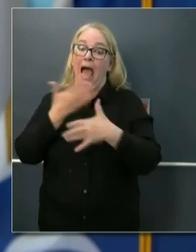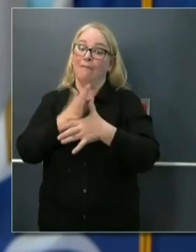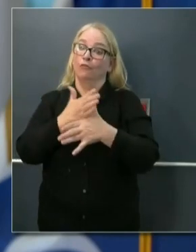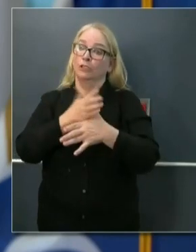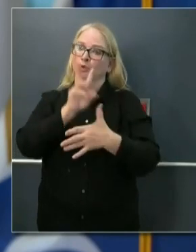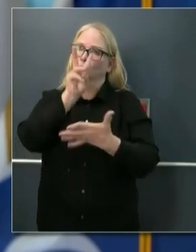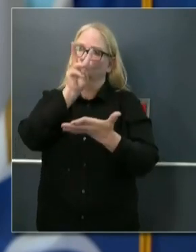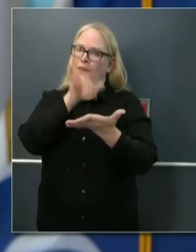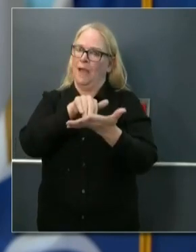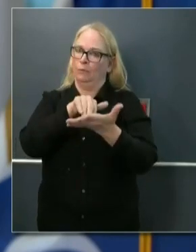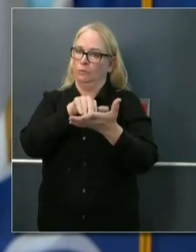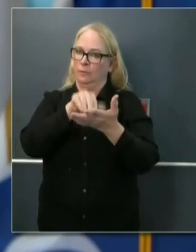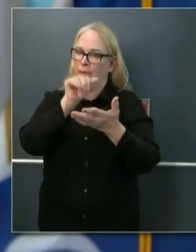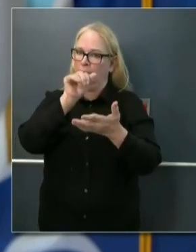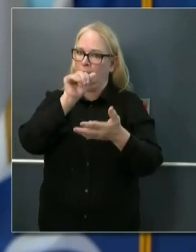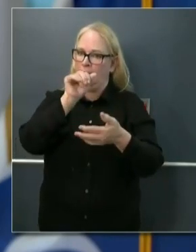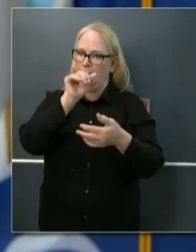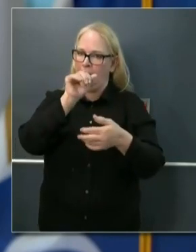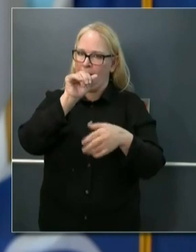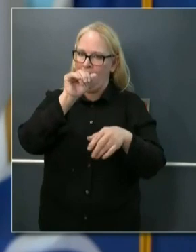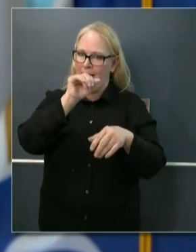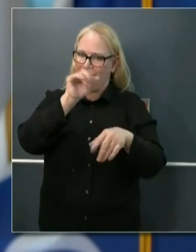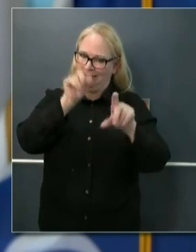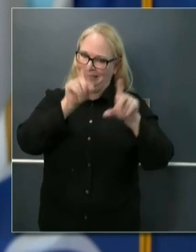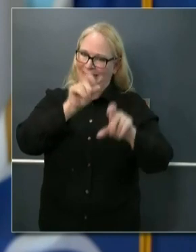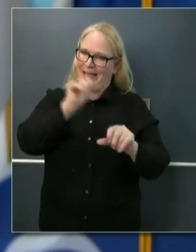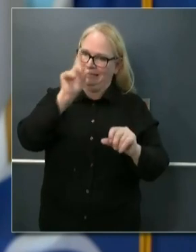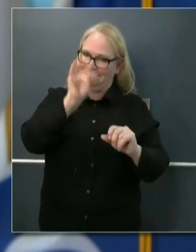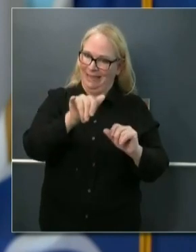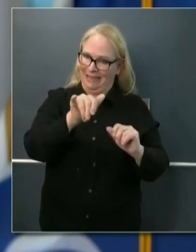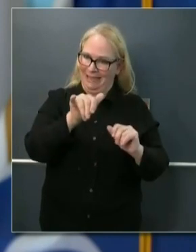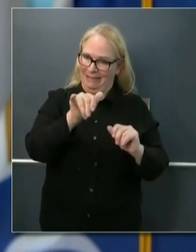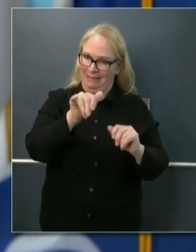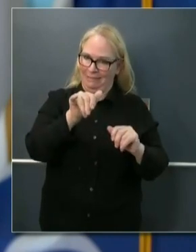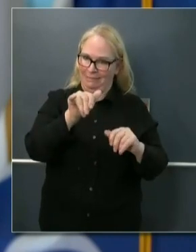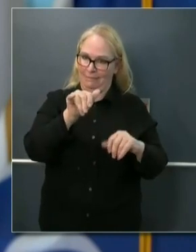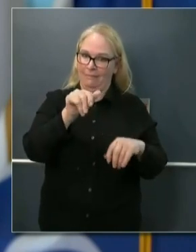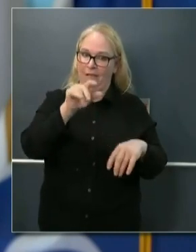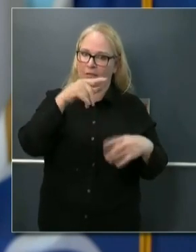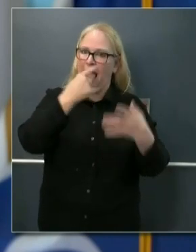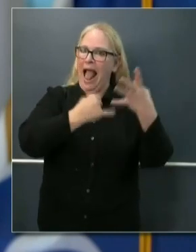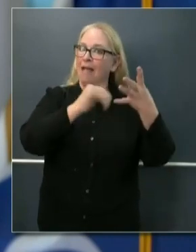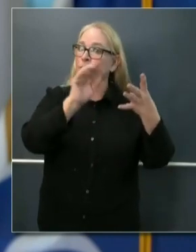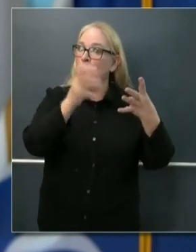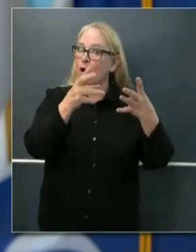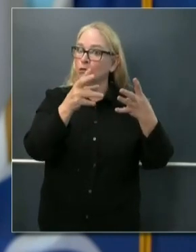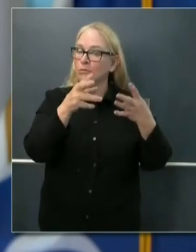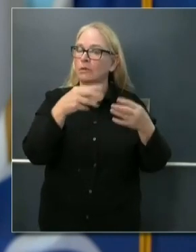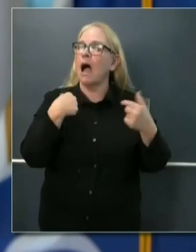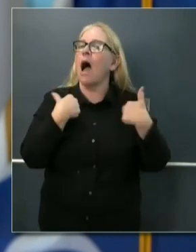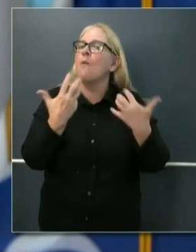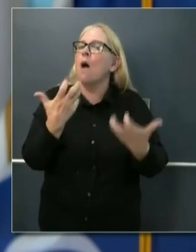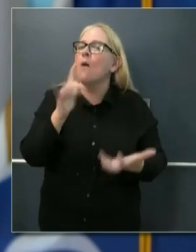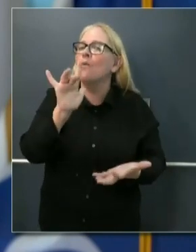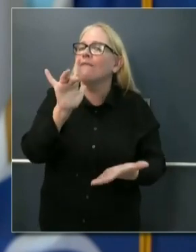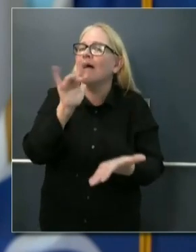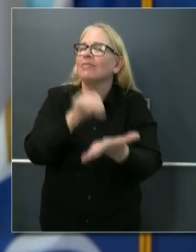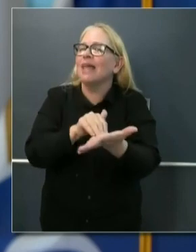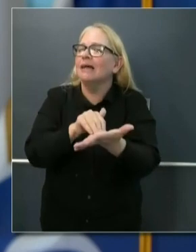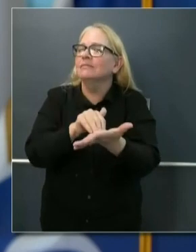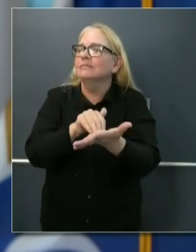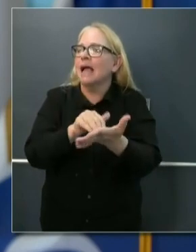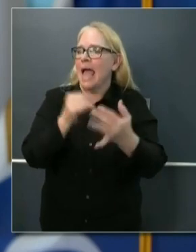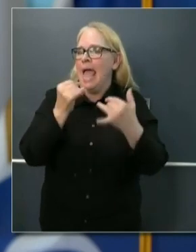tests a day through the end of March. We hope to be averaging 25,000 tests a day by the end